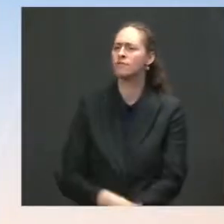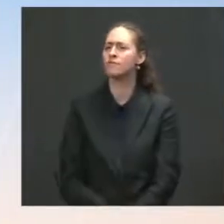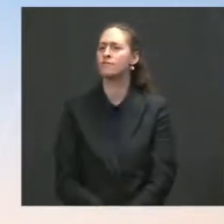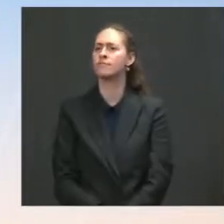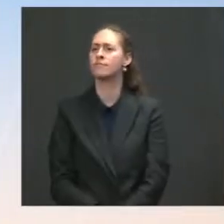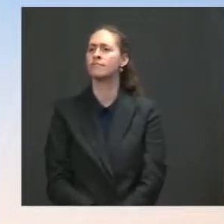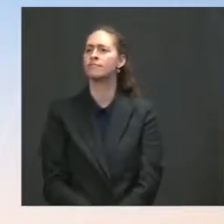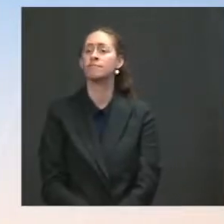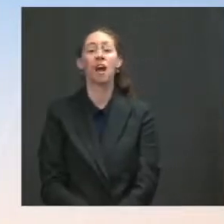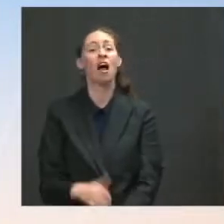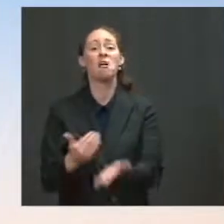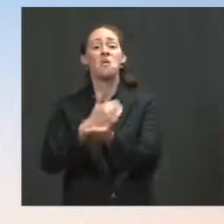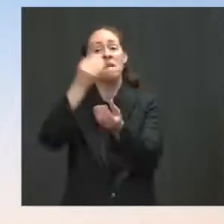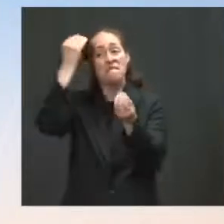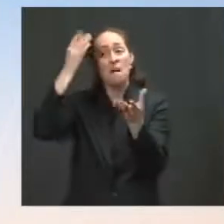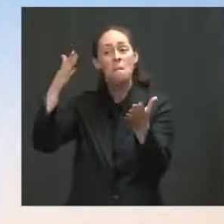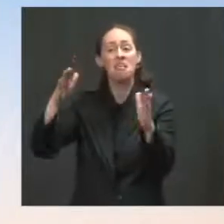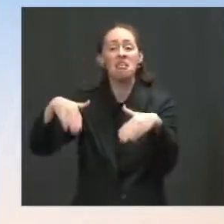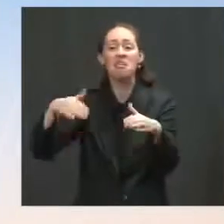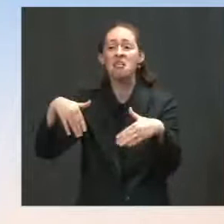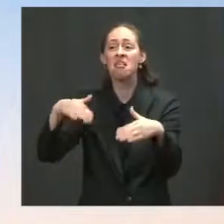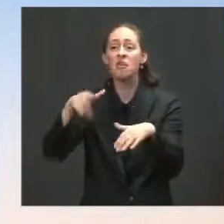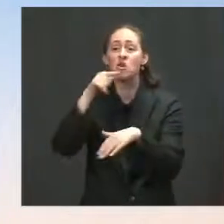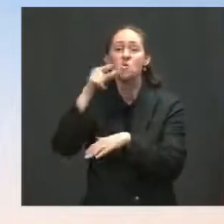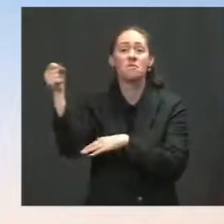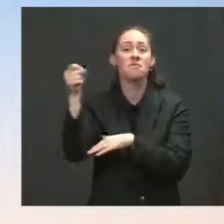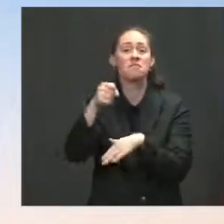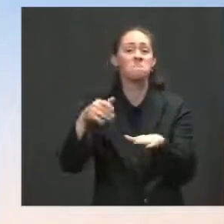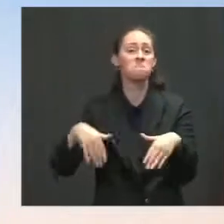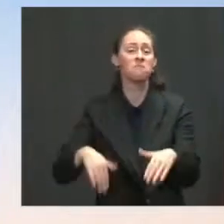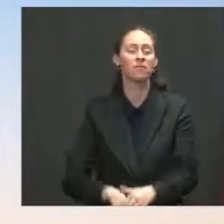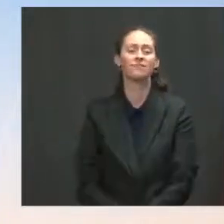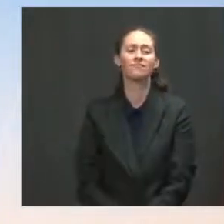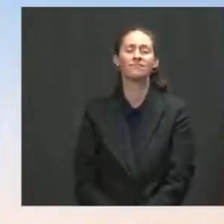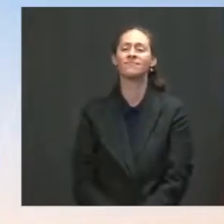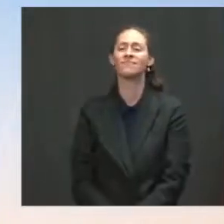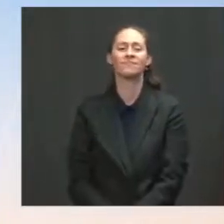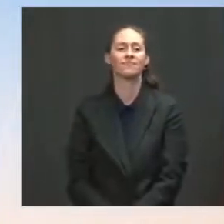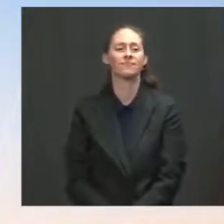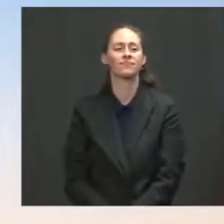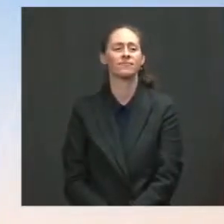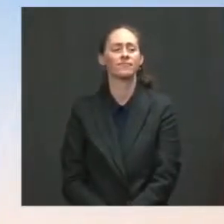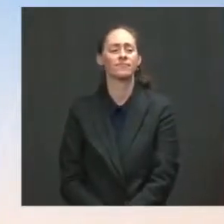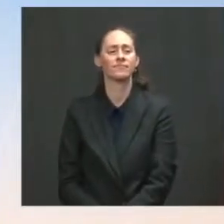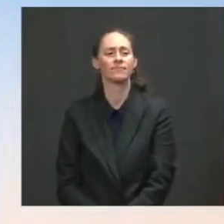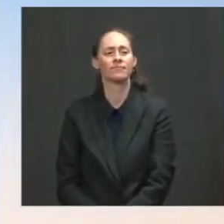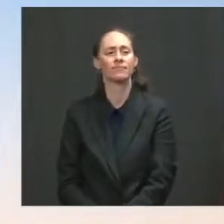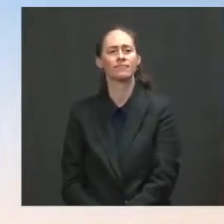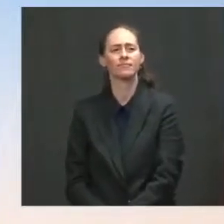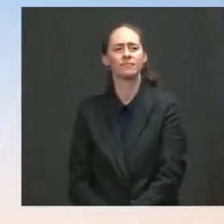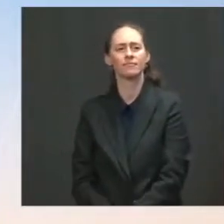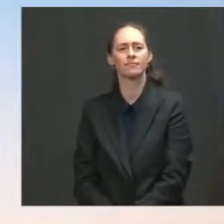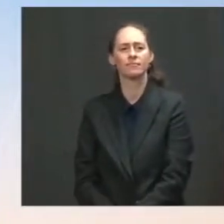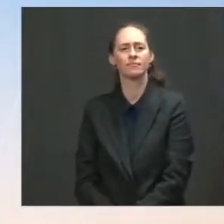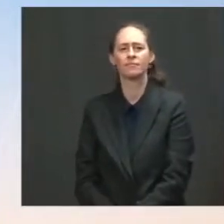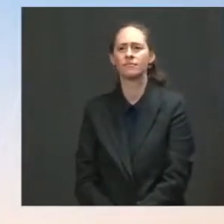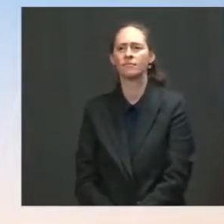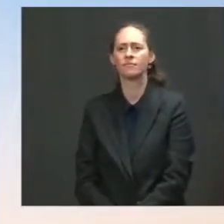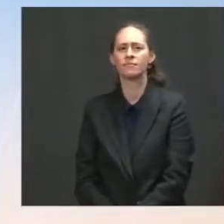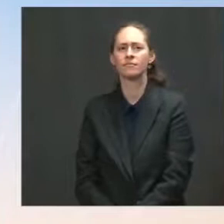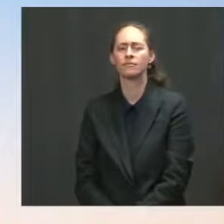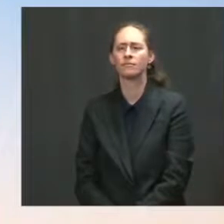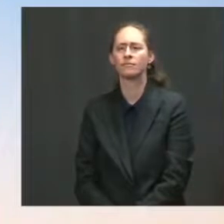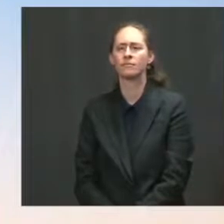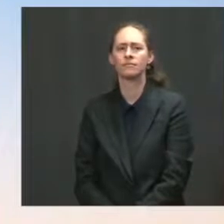personnel announcements or decisions. Thank you. Go ahead, Shelby. Thanks. I wanted to ask about a Harris poll released this week that indicates the majority